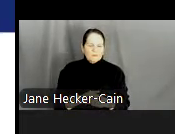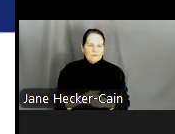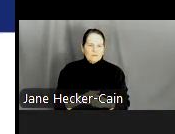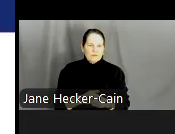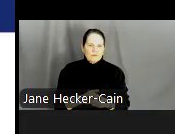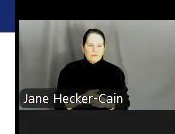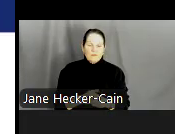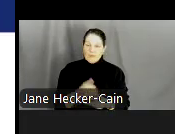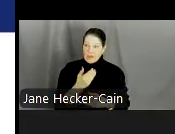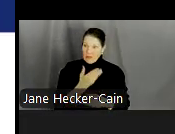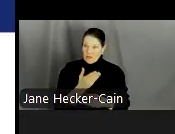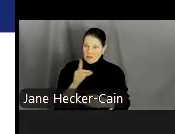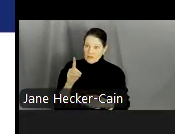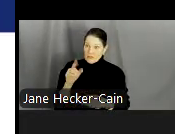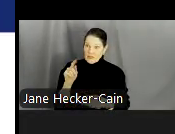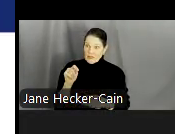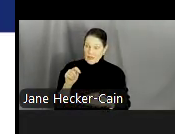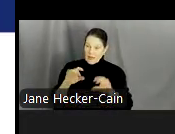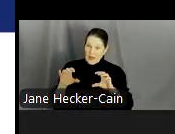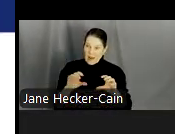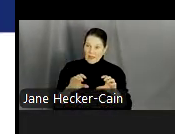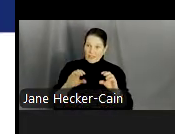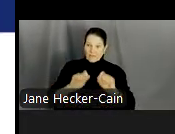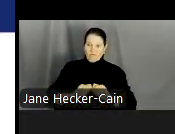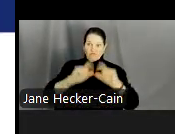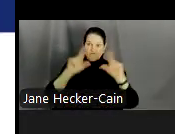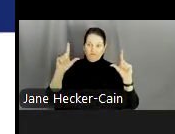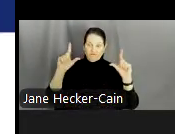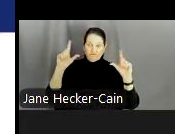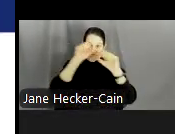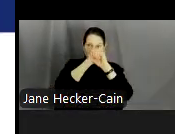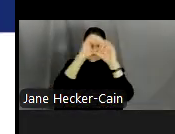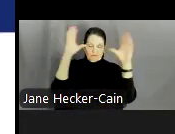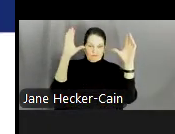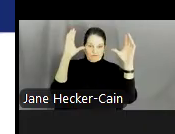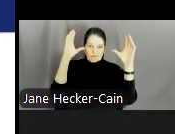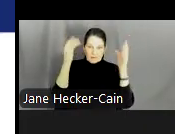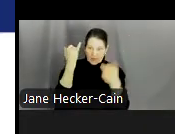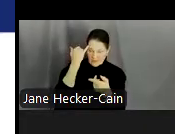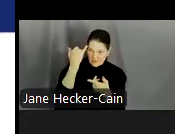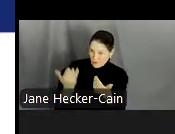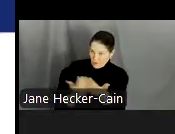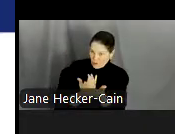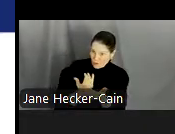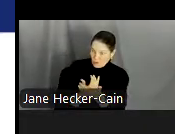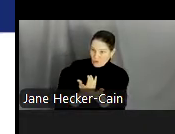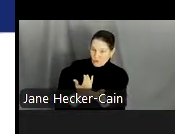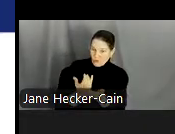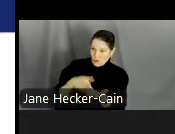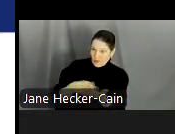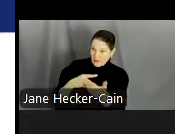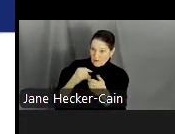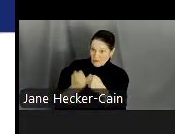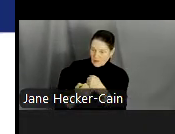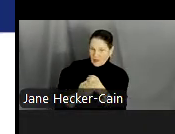And this is our data and action framework. So if you're new to our project, this